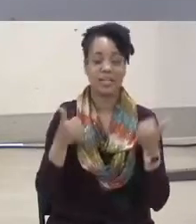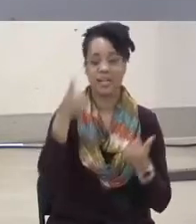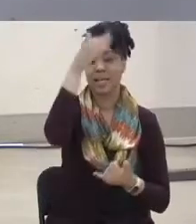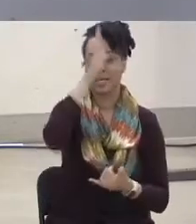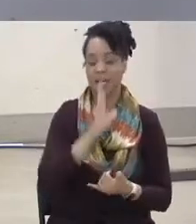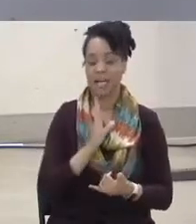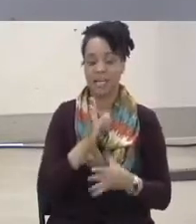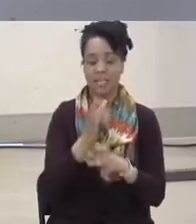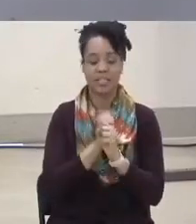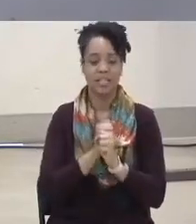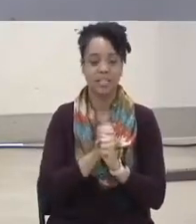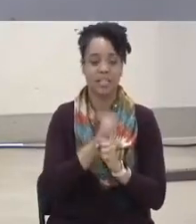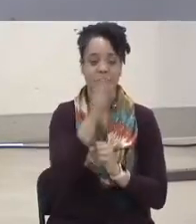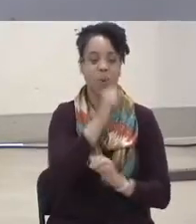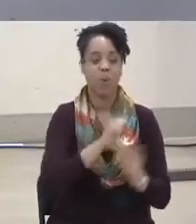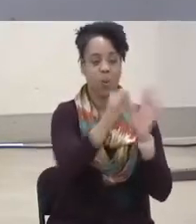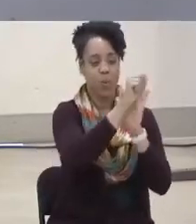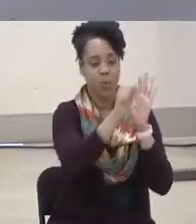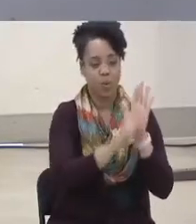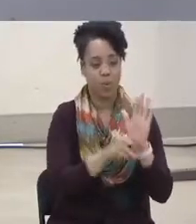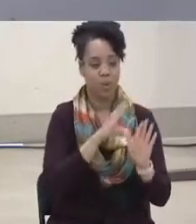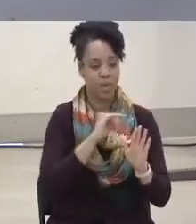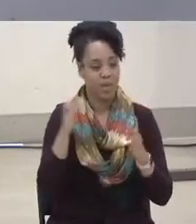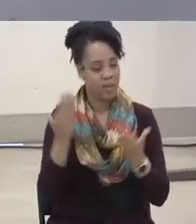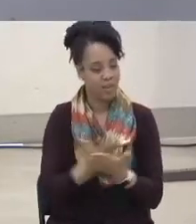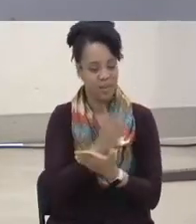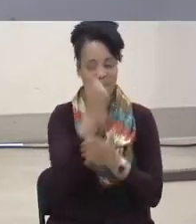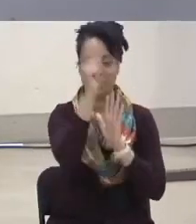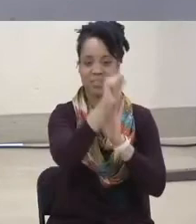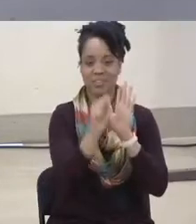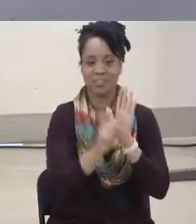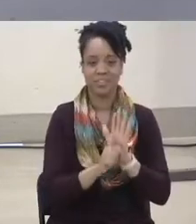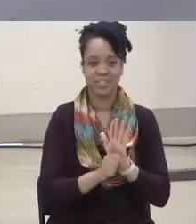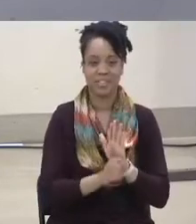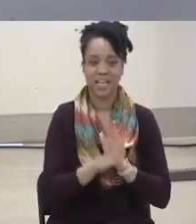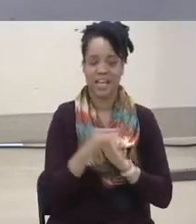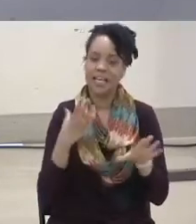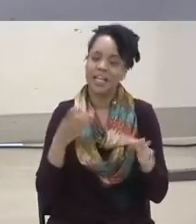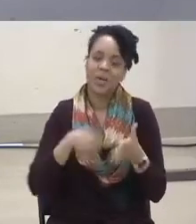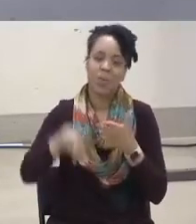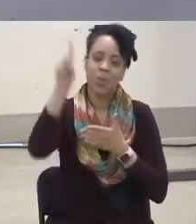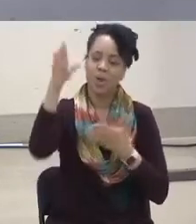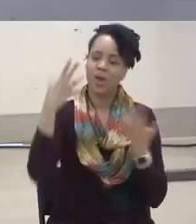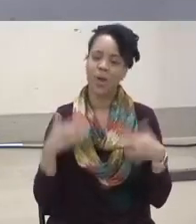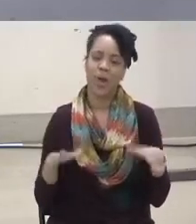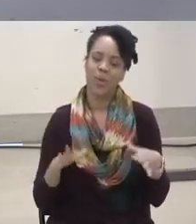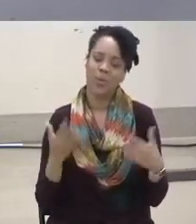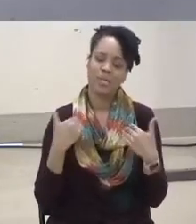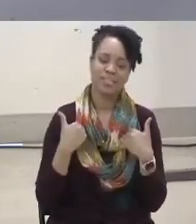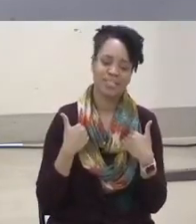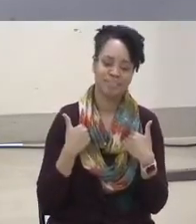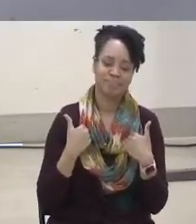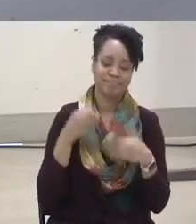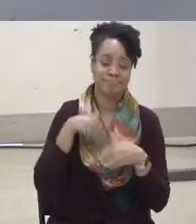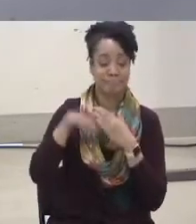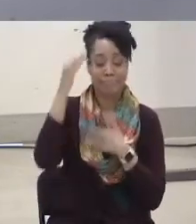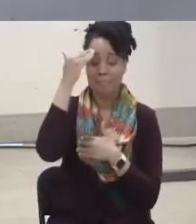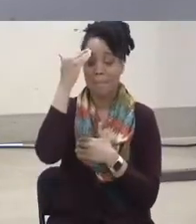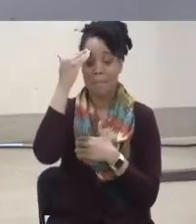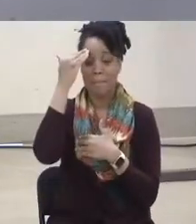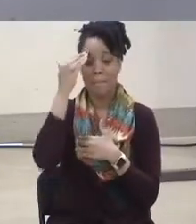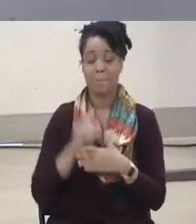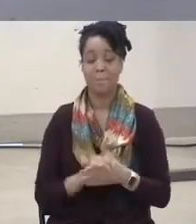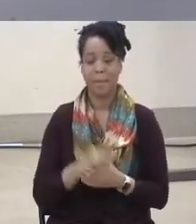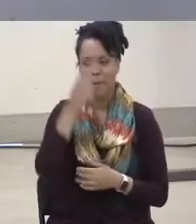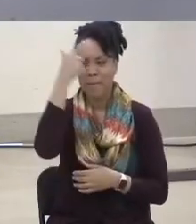Old Testament and the New Testament Y ahora Dios tomó el Antiguo y el Nuevo Testamento and did what he always had in mind. y hizo lo que siempre tenía en